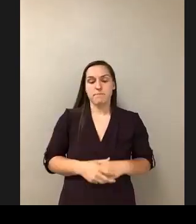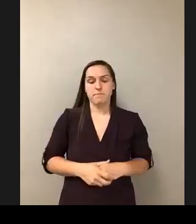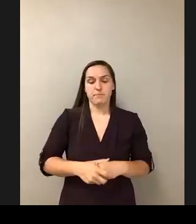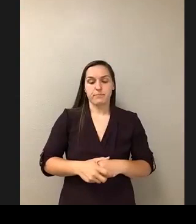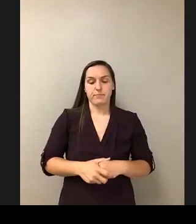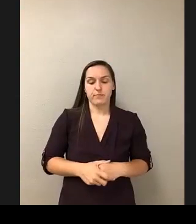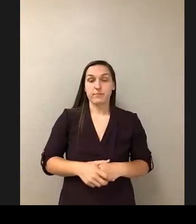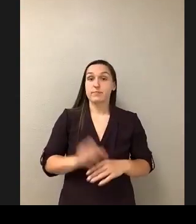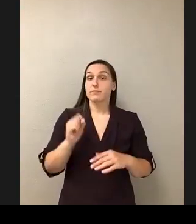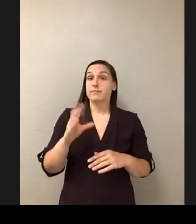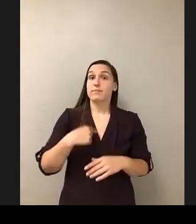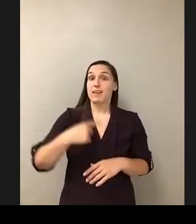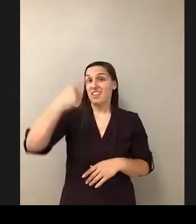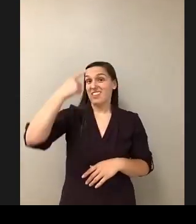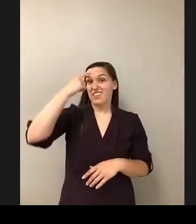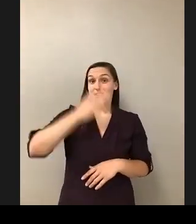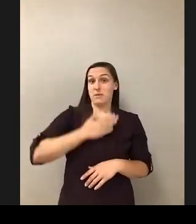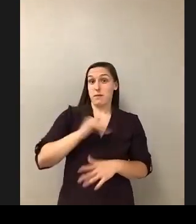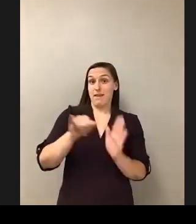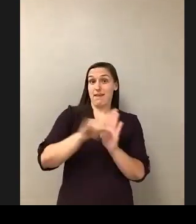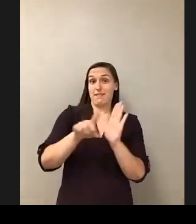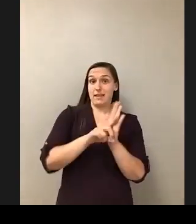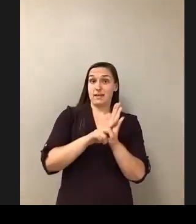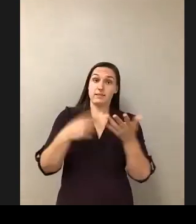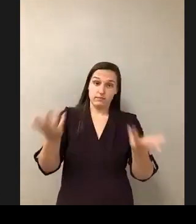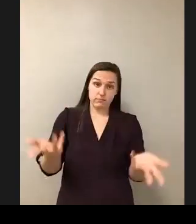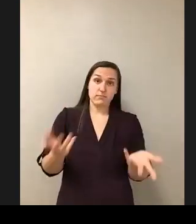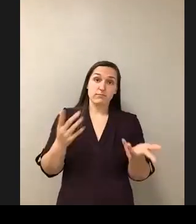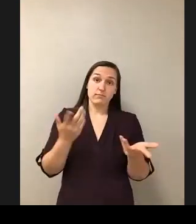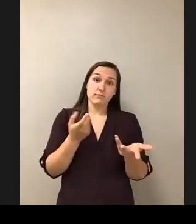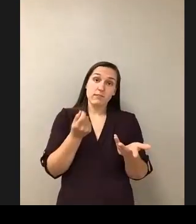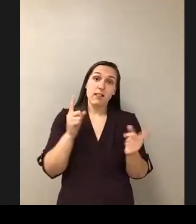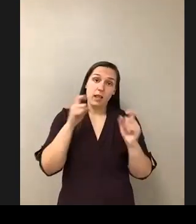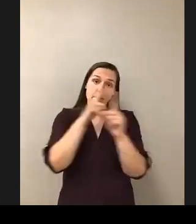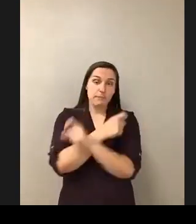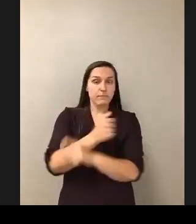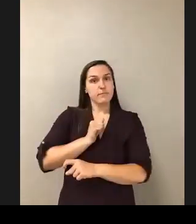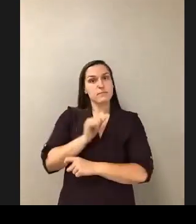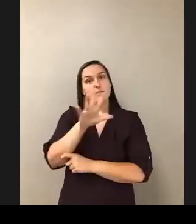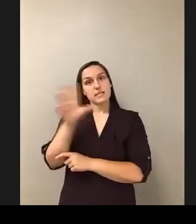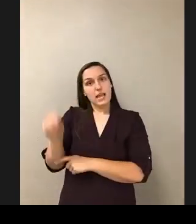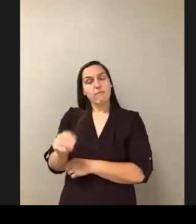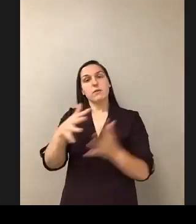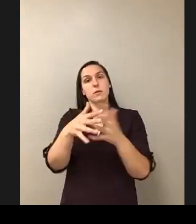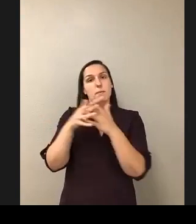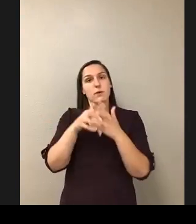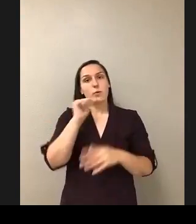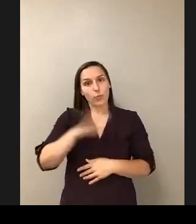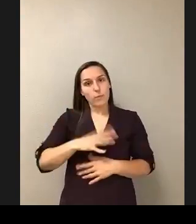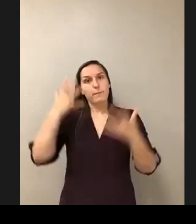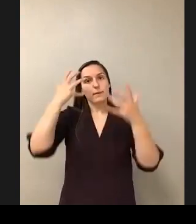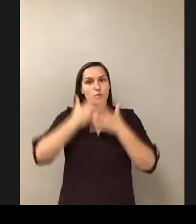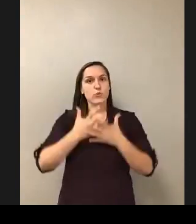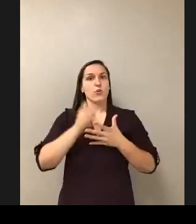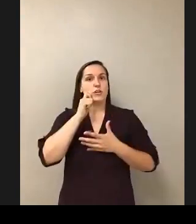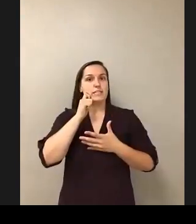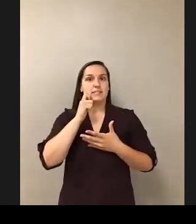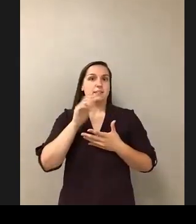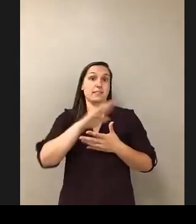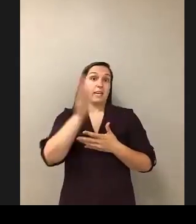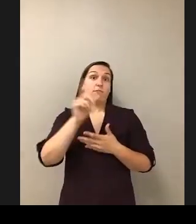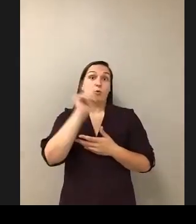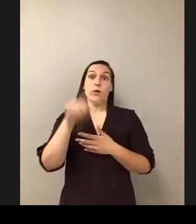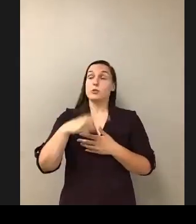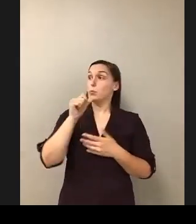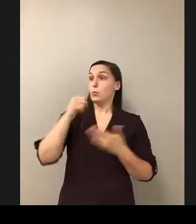So I think, with my identity, it's pretty complicated. So even though I'm African-American woman, dark skin, so there's never any question about who